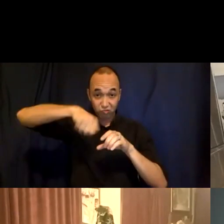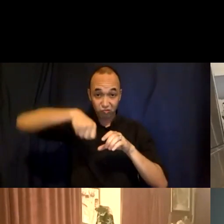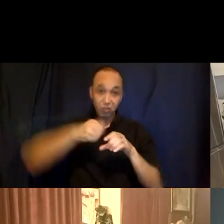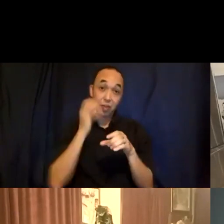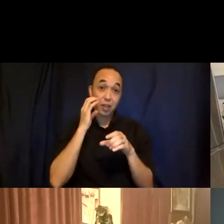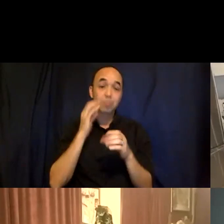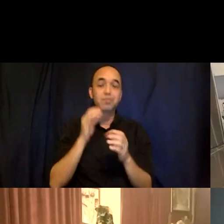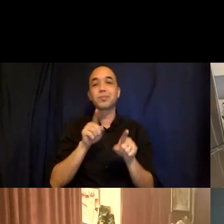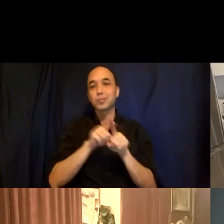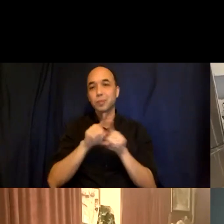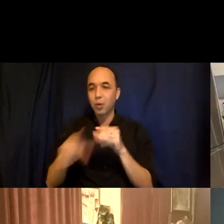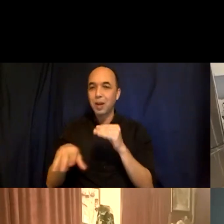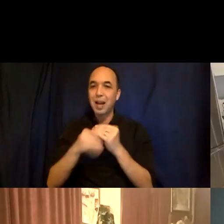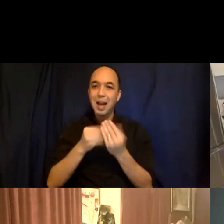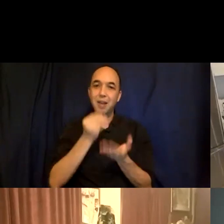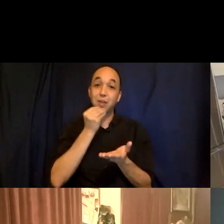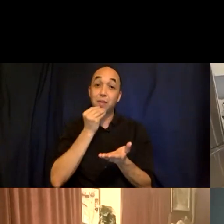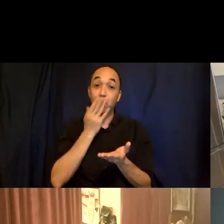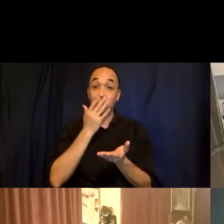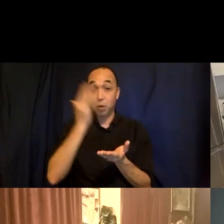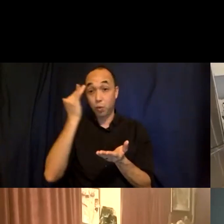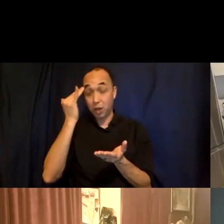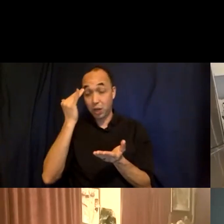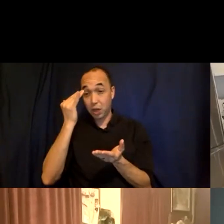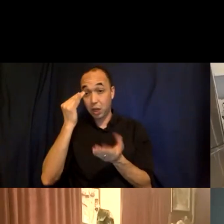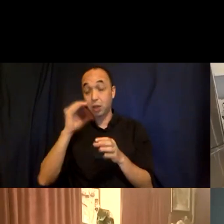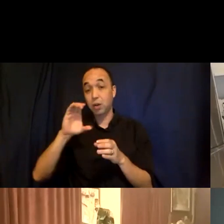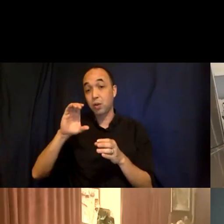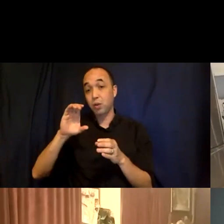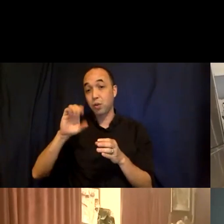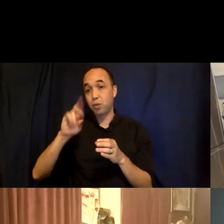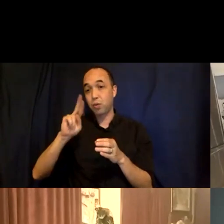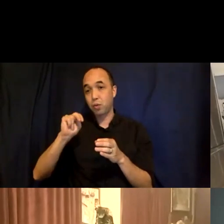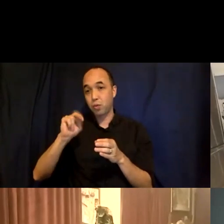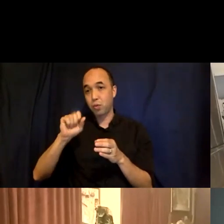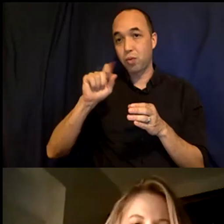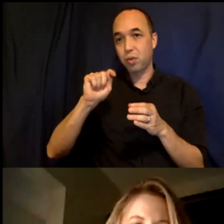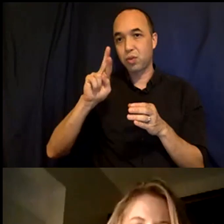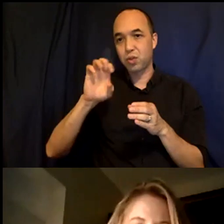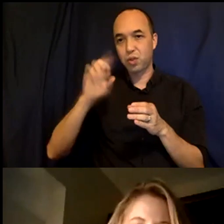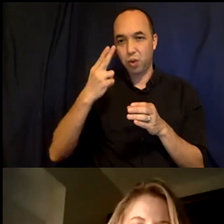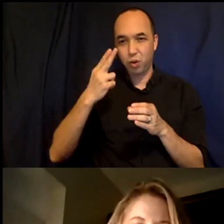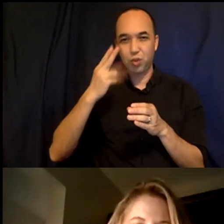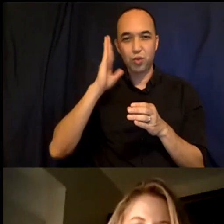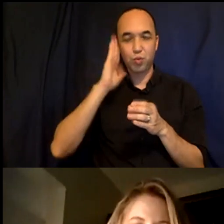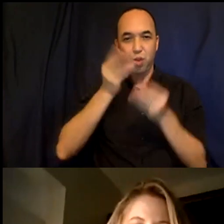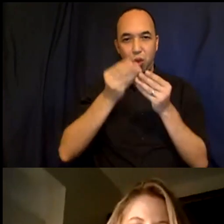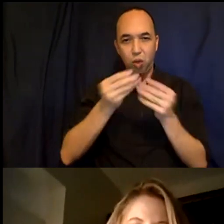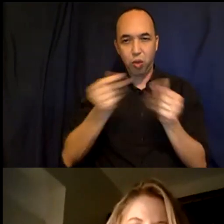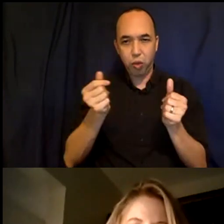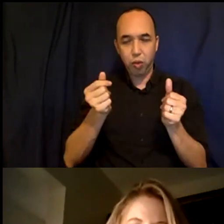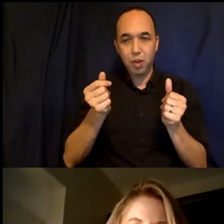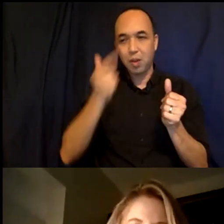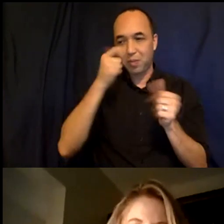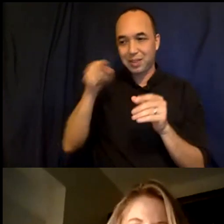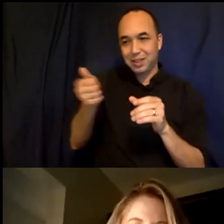to this as well is because the cornstarch will take away some of the redness in it because it's white. So it